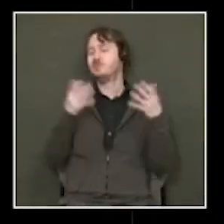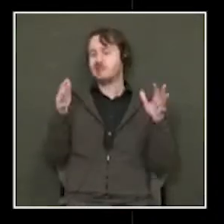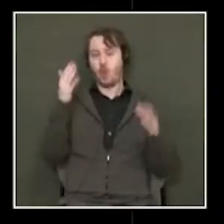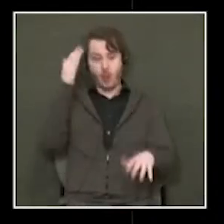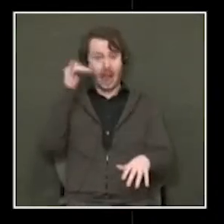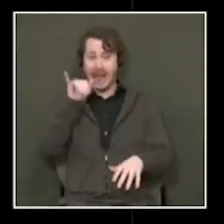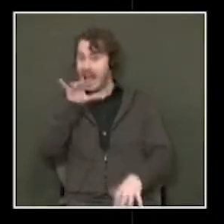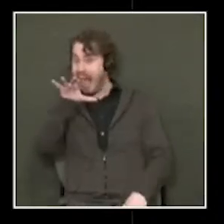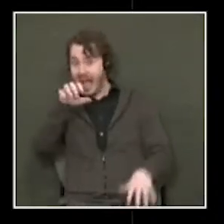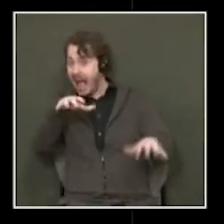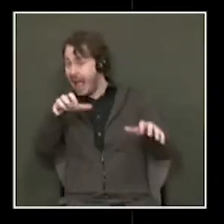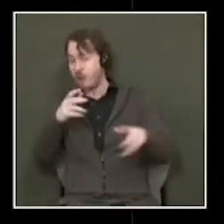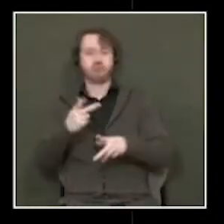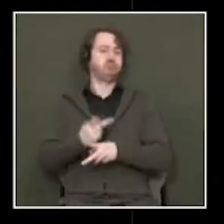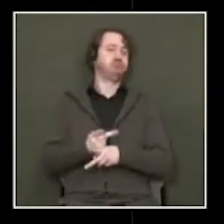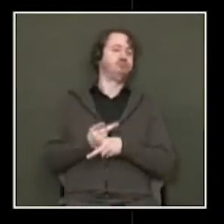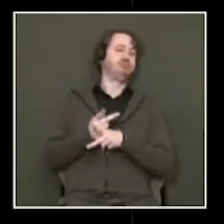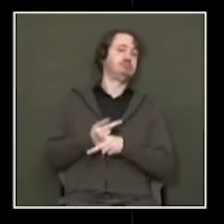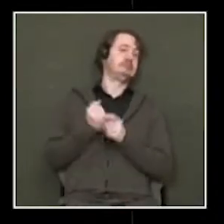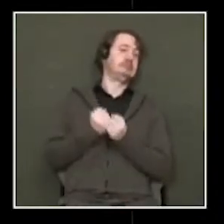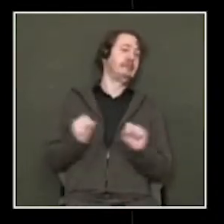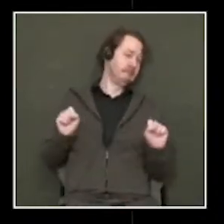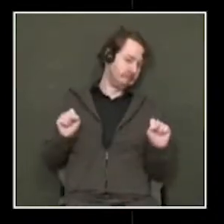it iced over, but as a precautionary measure.